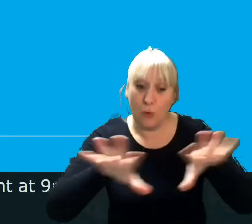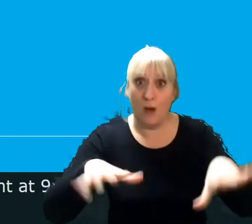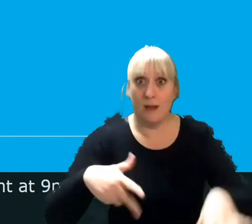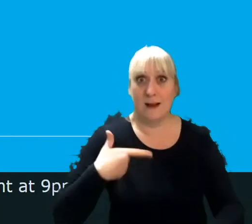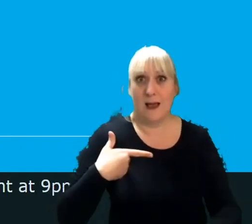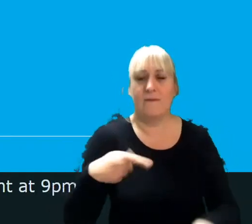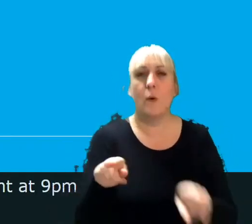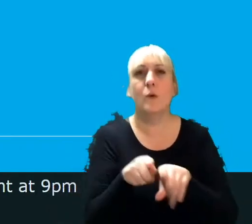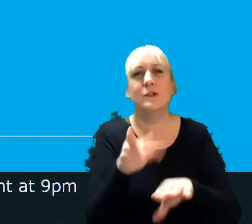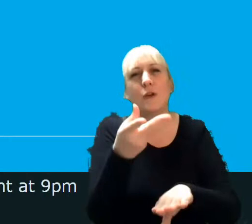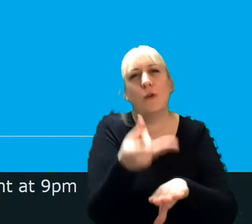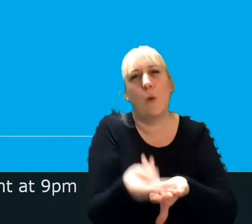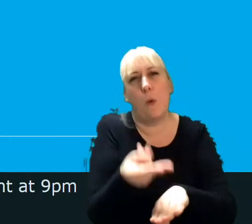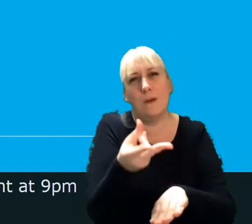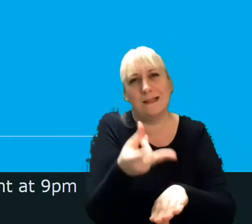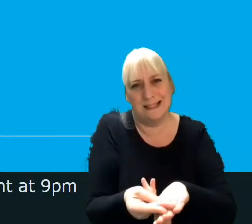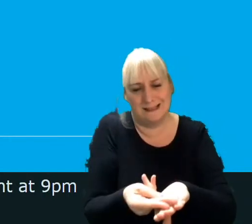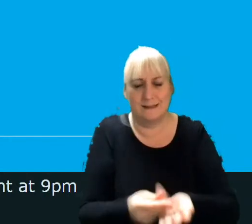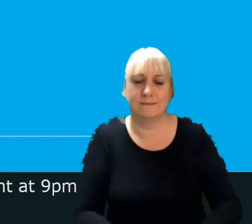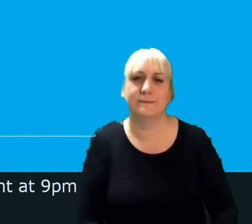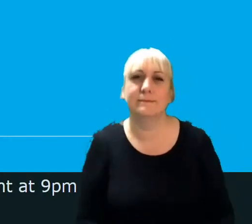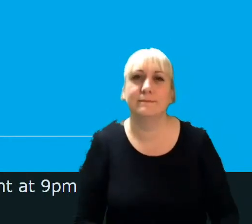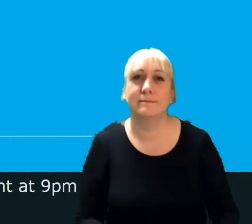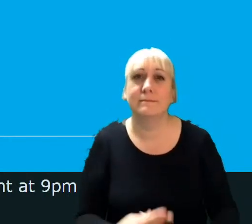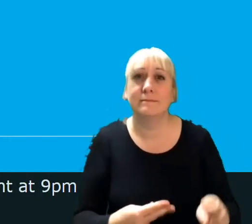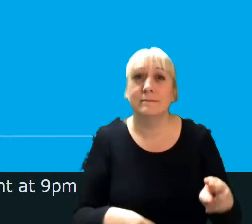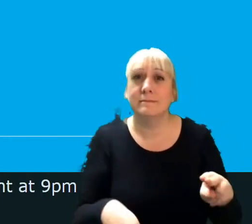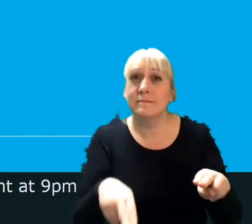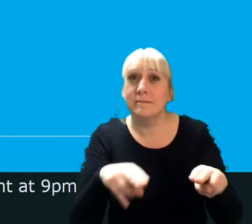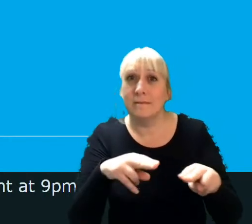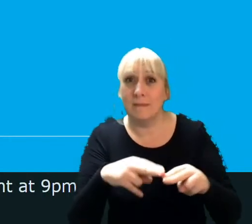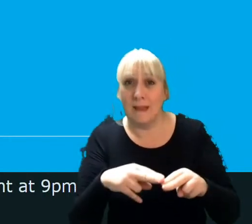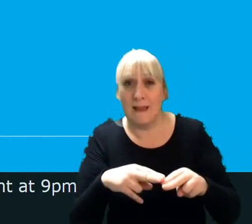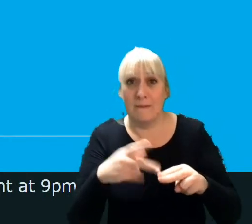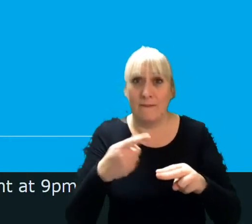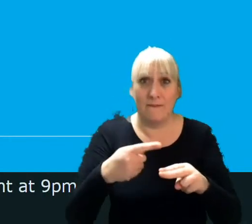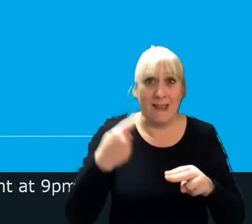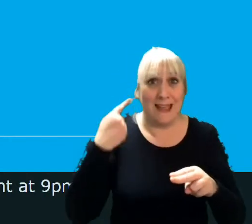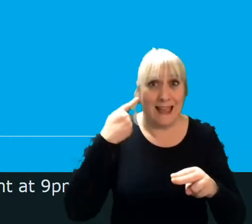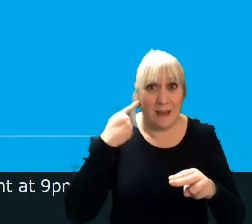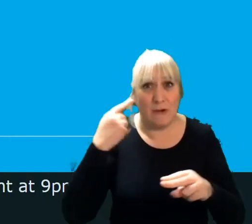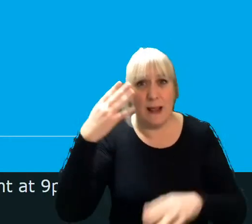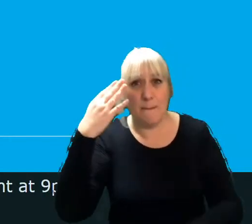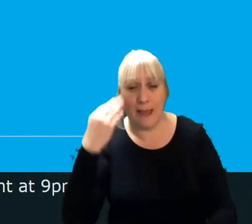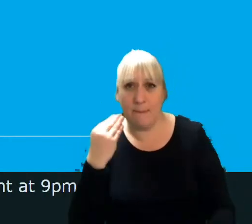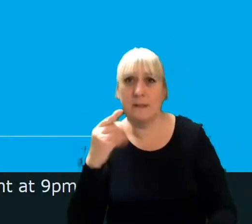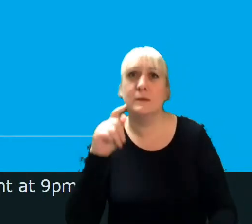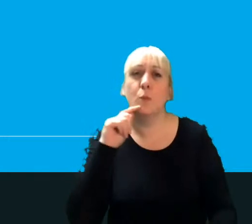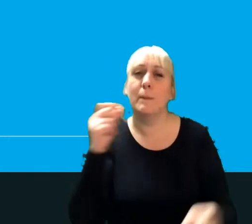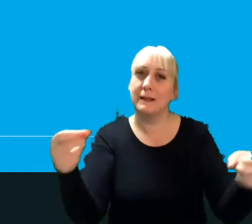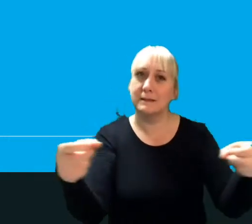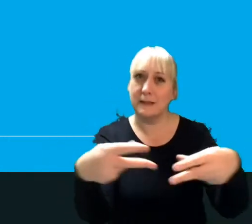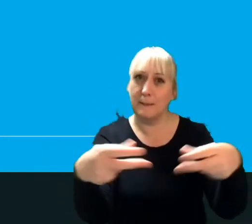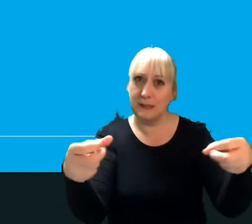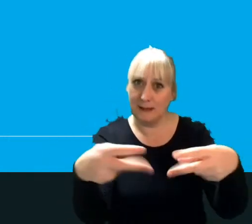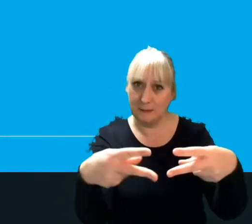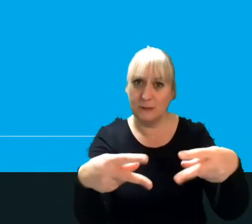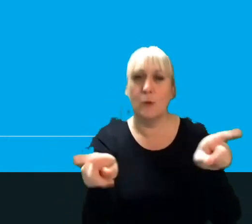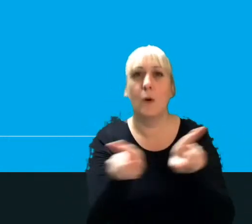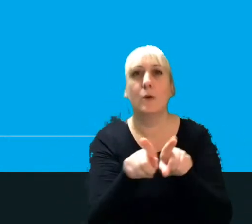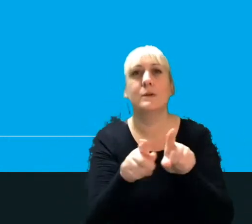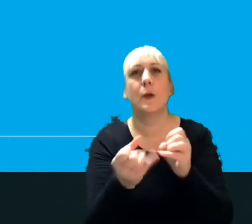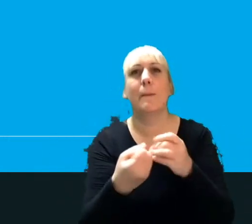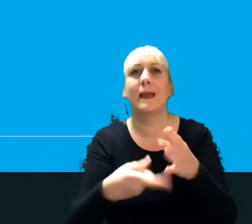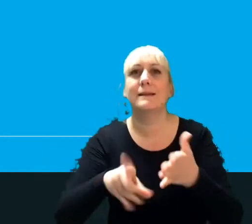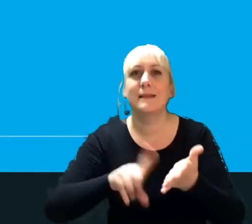For those with hearing impairments, there will be live subtitles throughout the event, as well as a British Sign Language interpreter, who